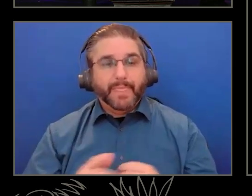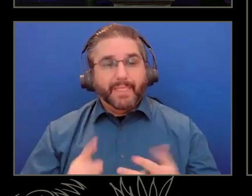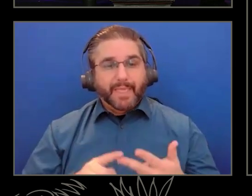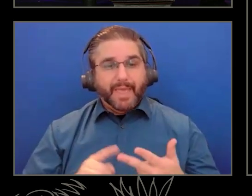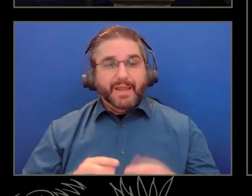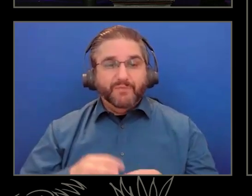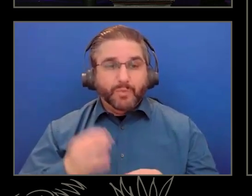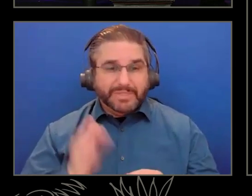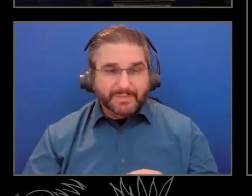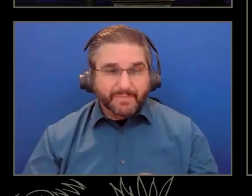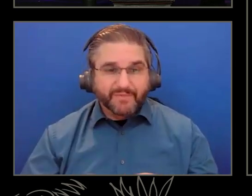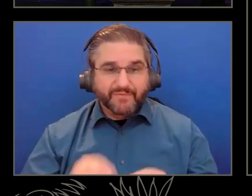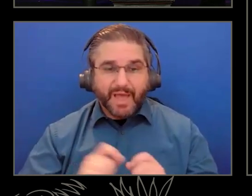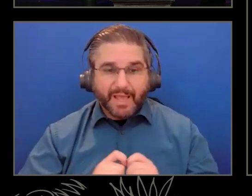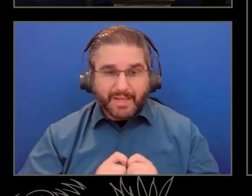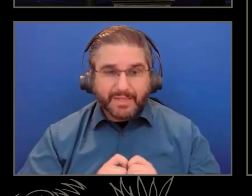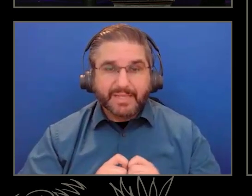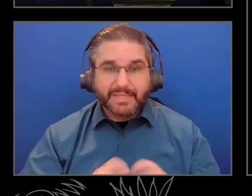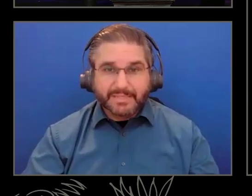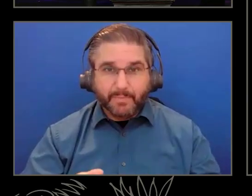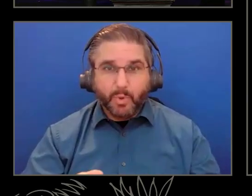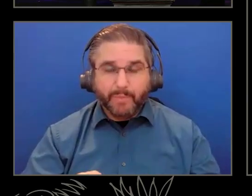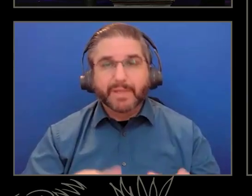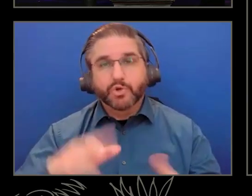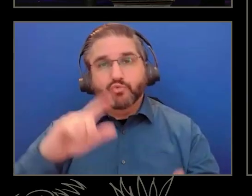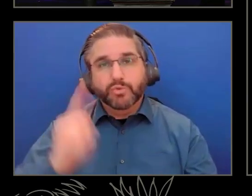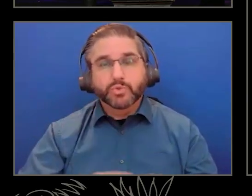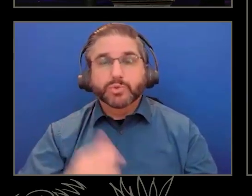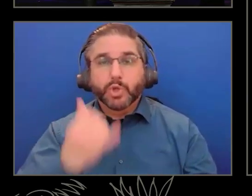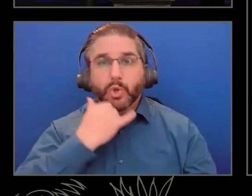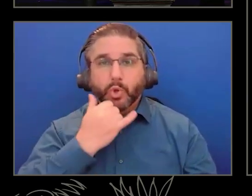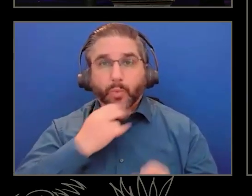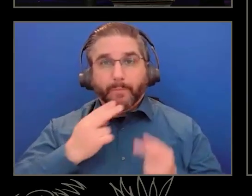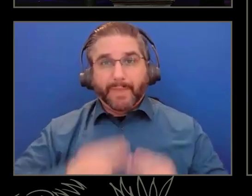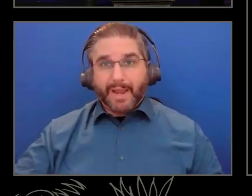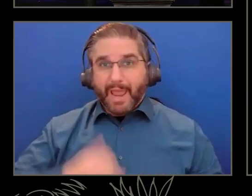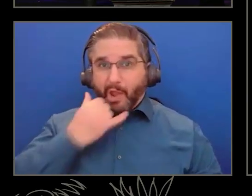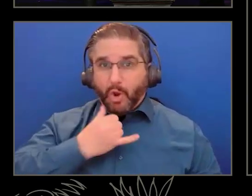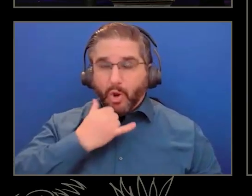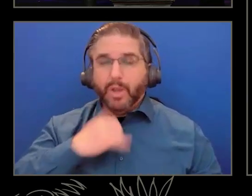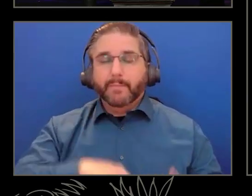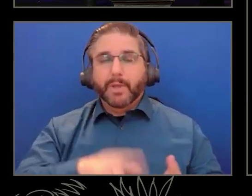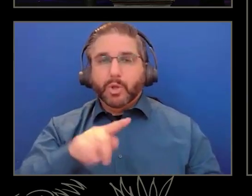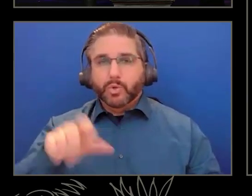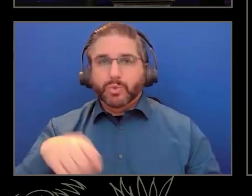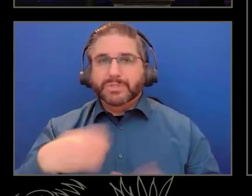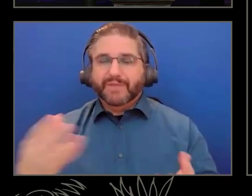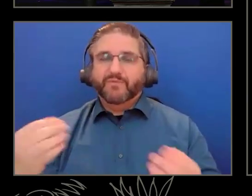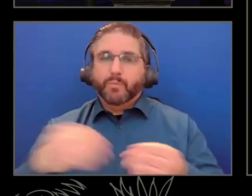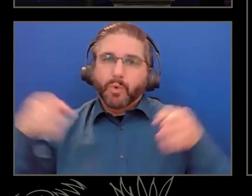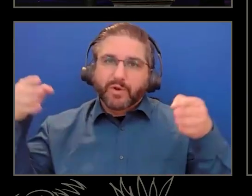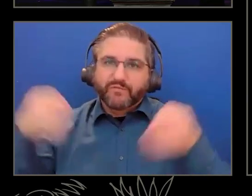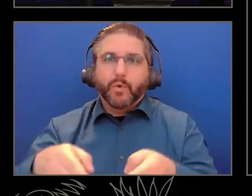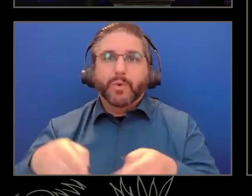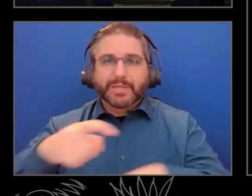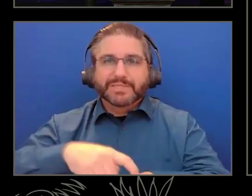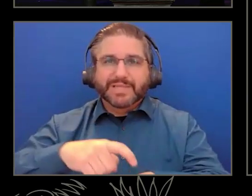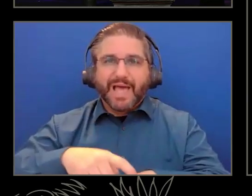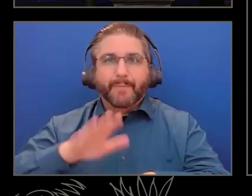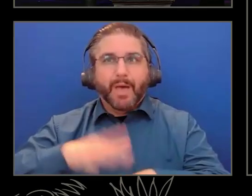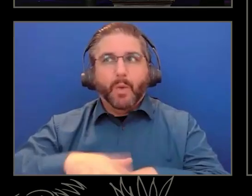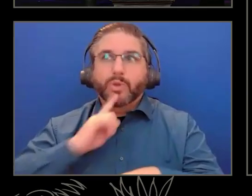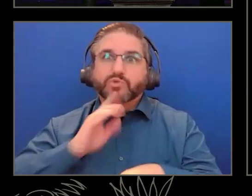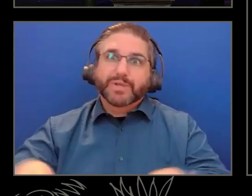and reducing human error, these tools give you more time to focus on what really matters